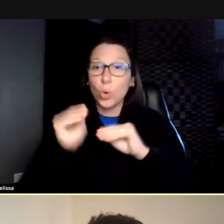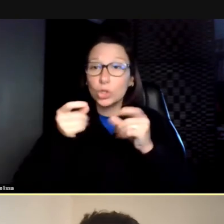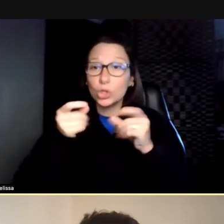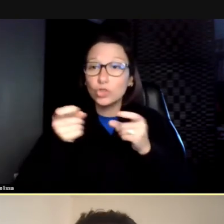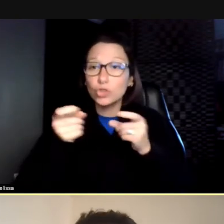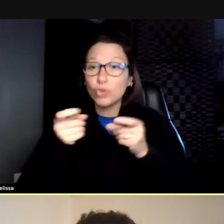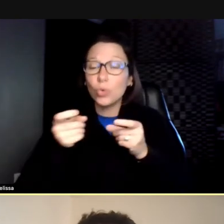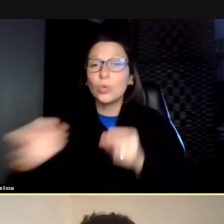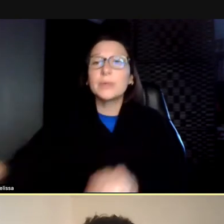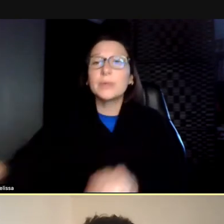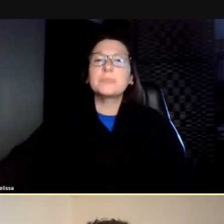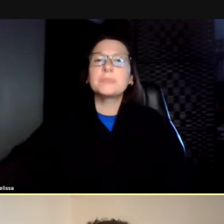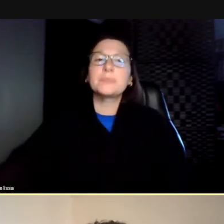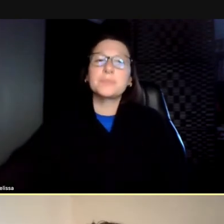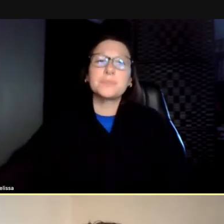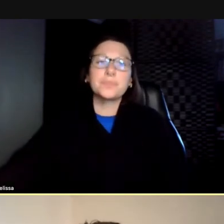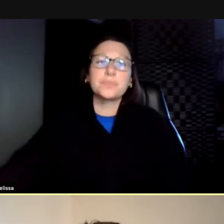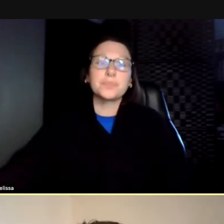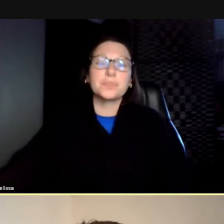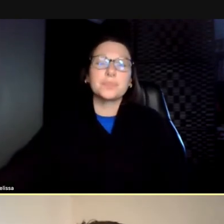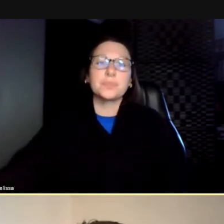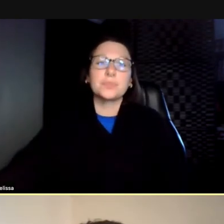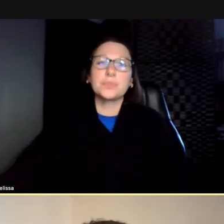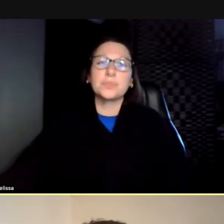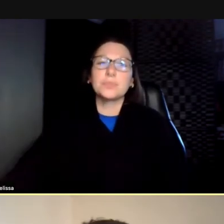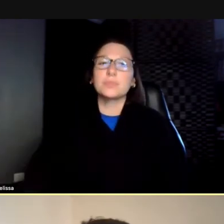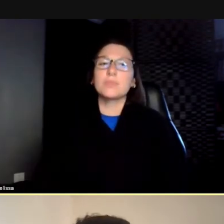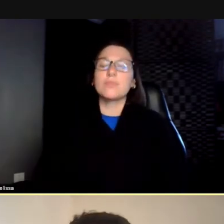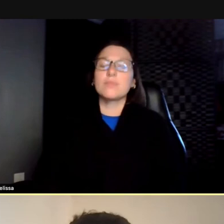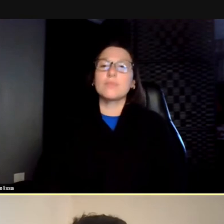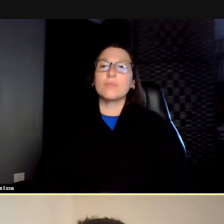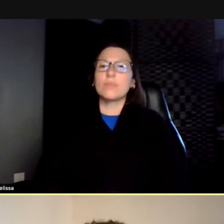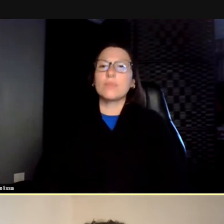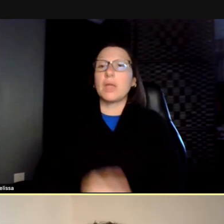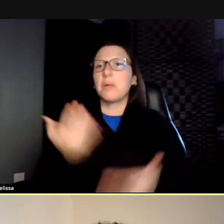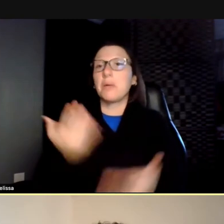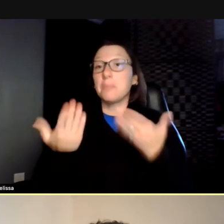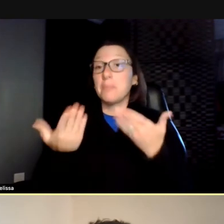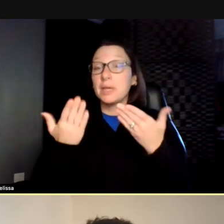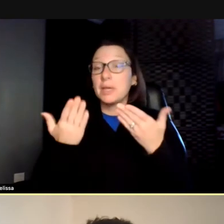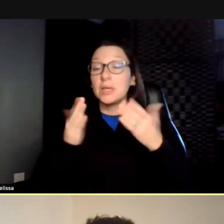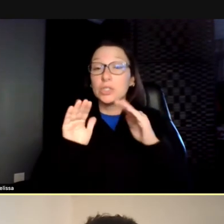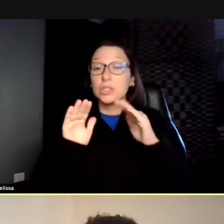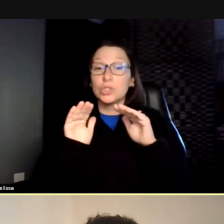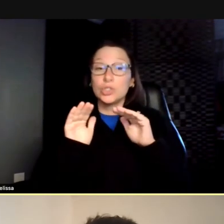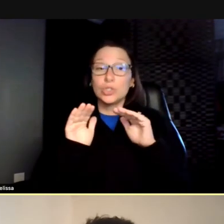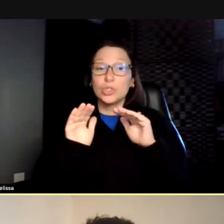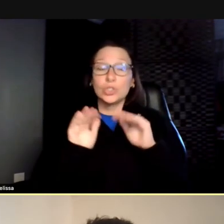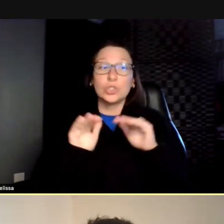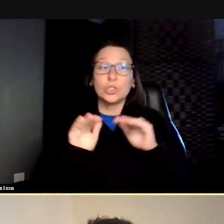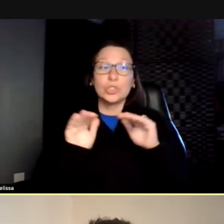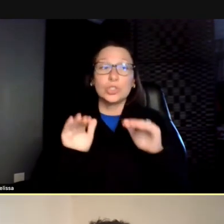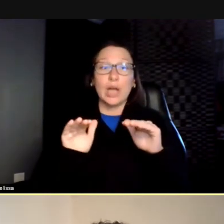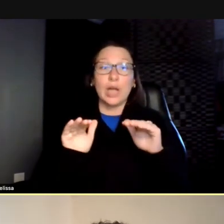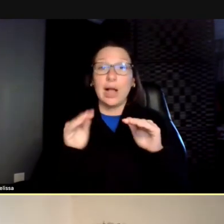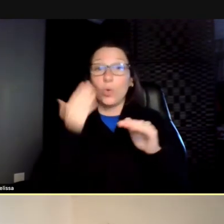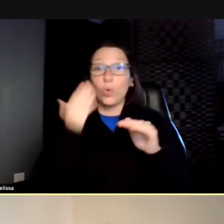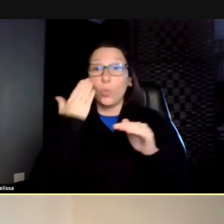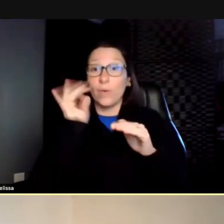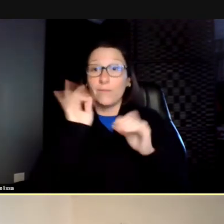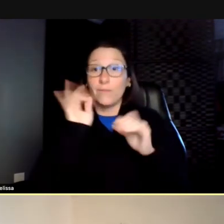on. A child who may not even, sometimes you may not even know if the child is awake or asleep.